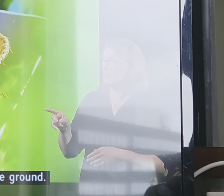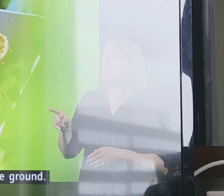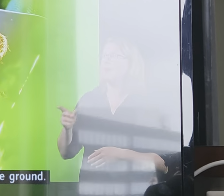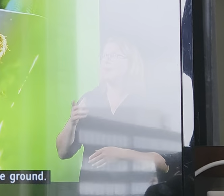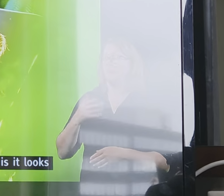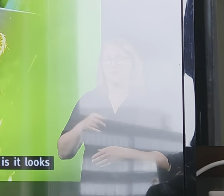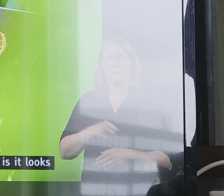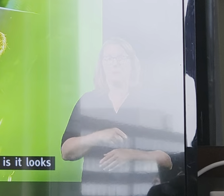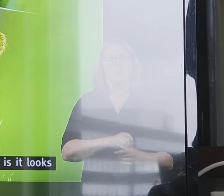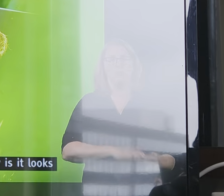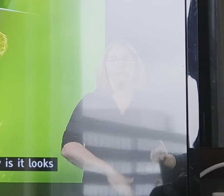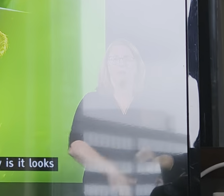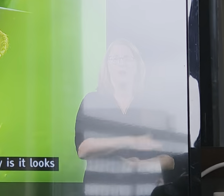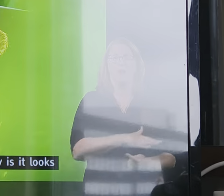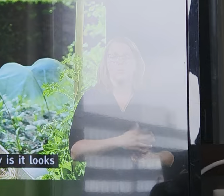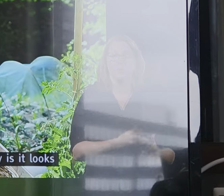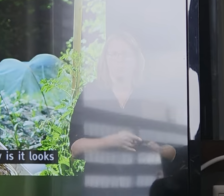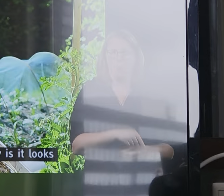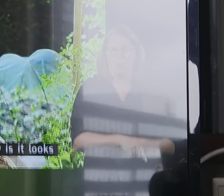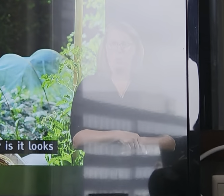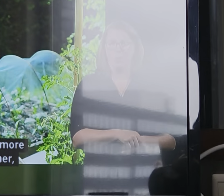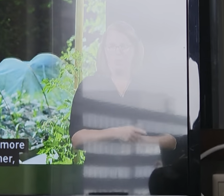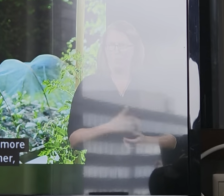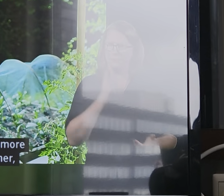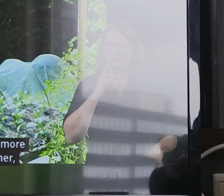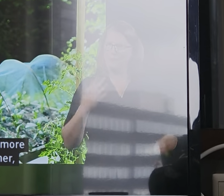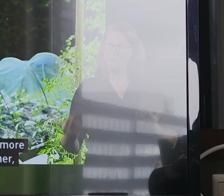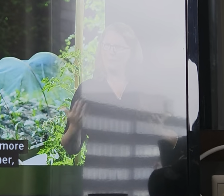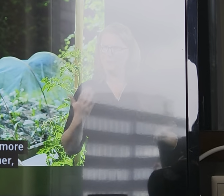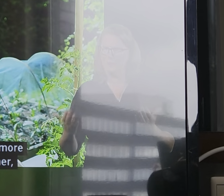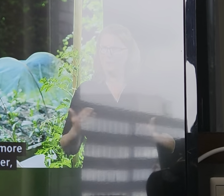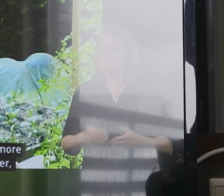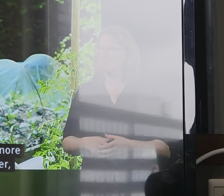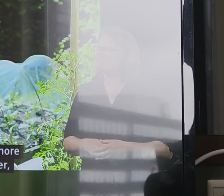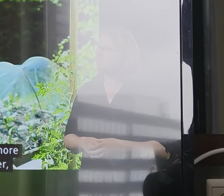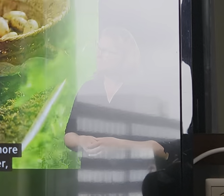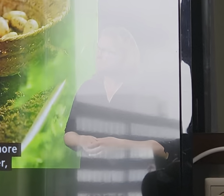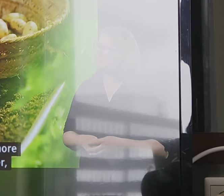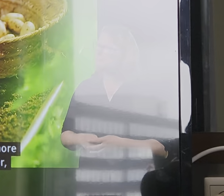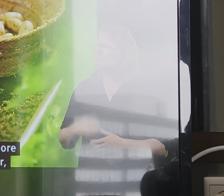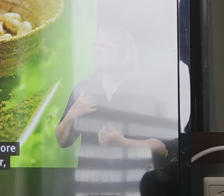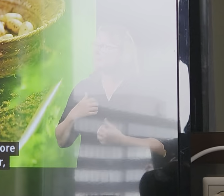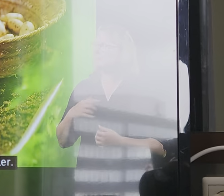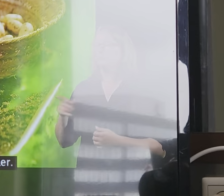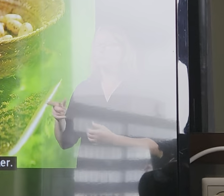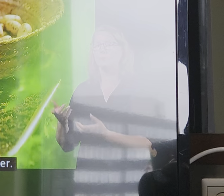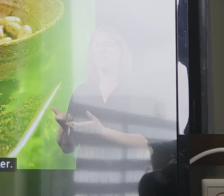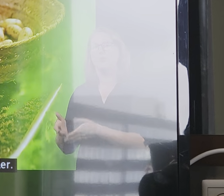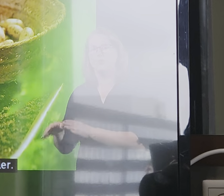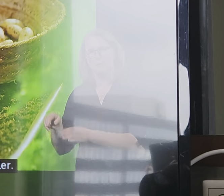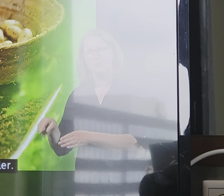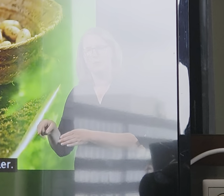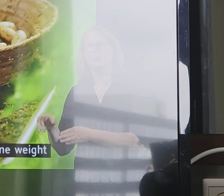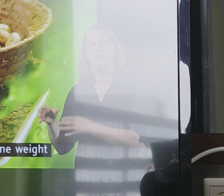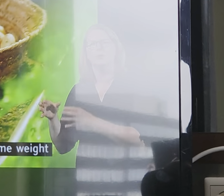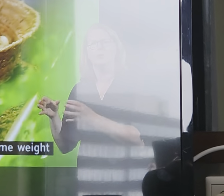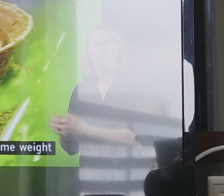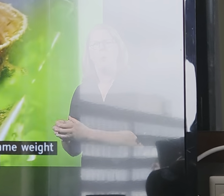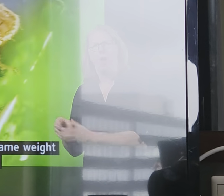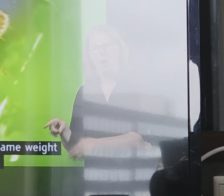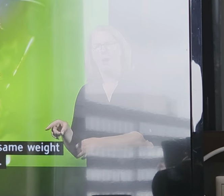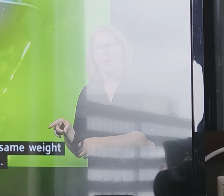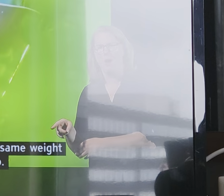ground. And what I would say is it looks to me as if there are more in the container, but they're smaller.